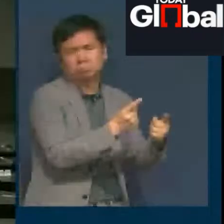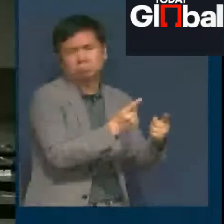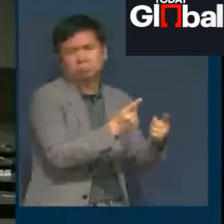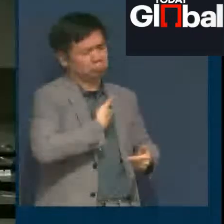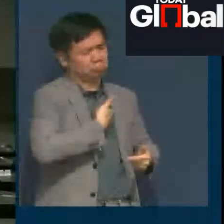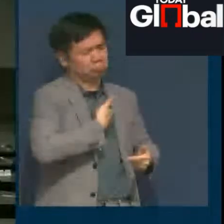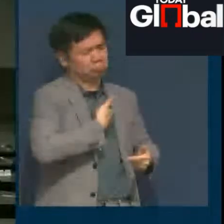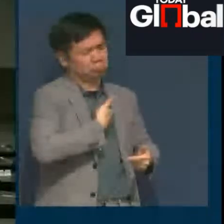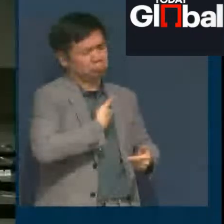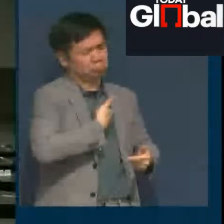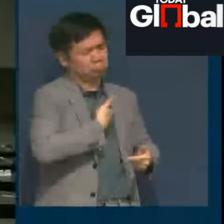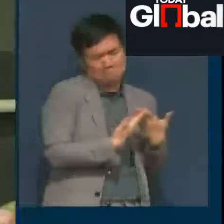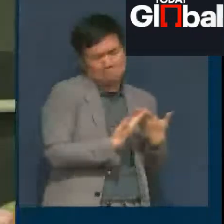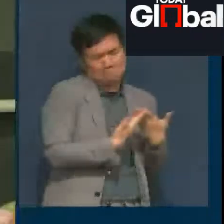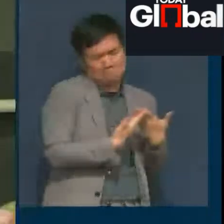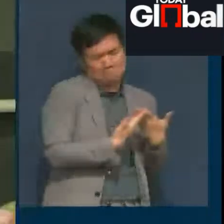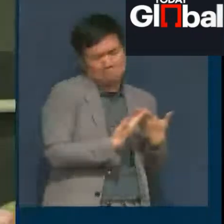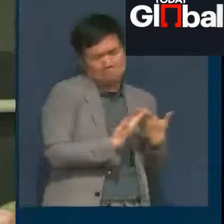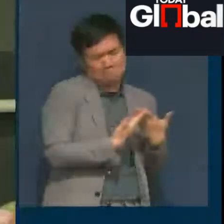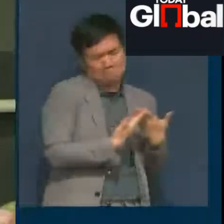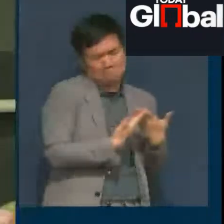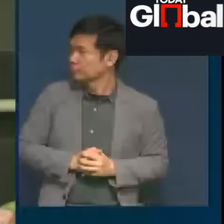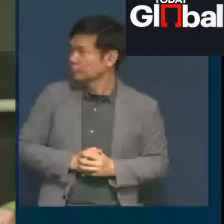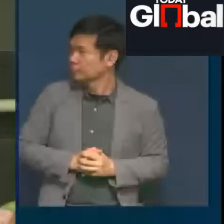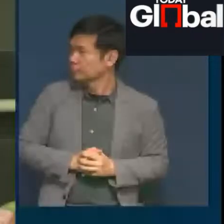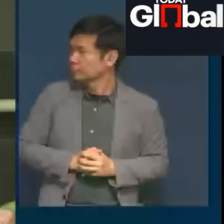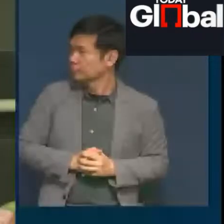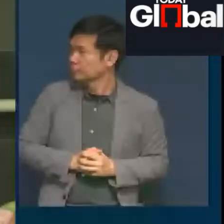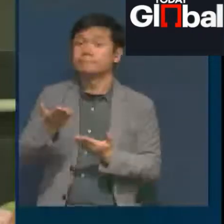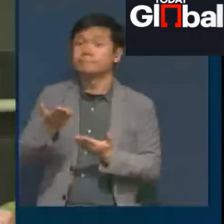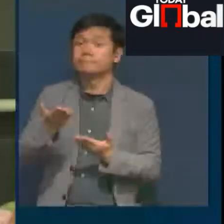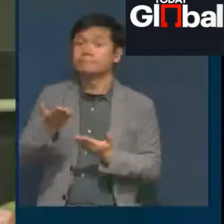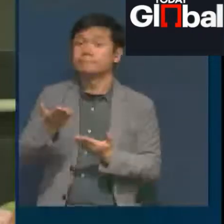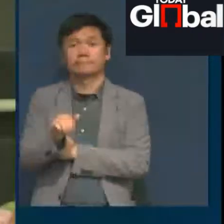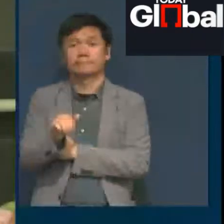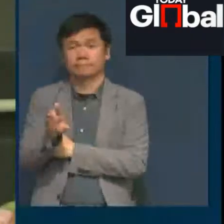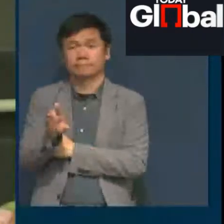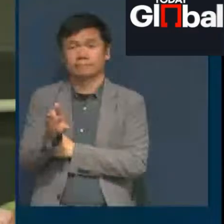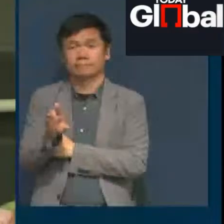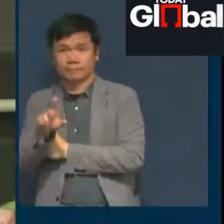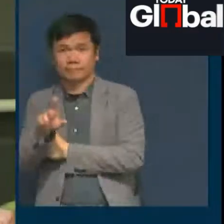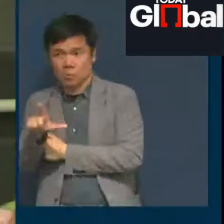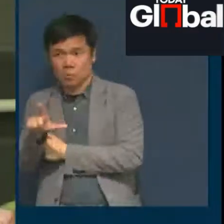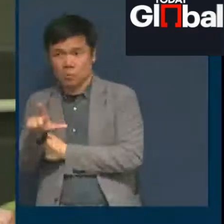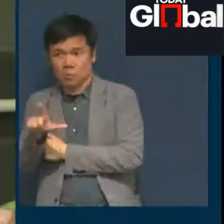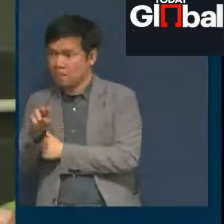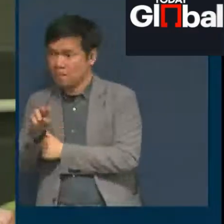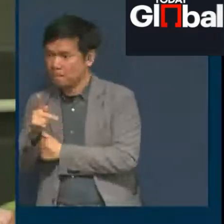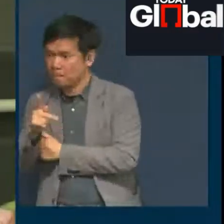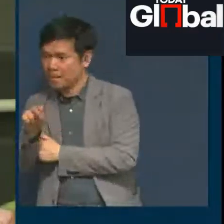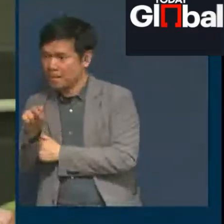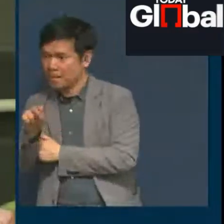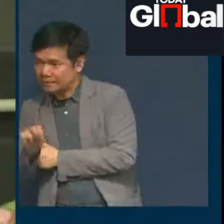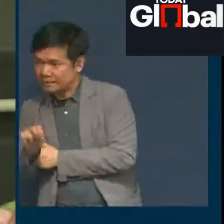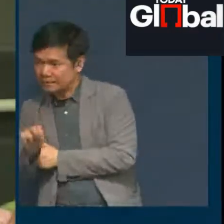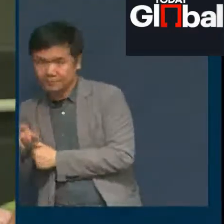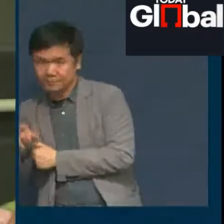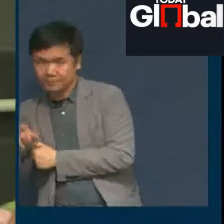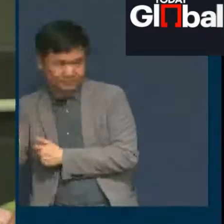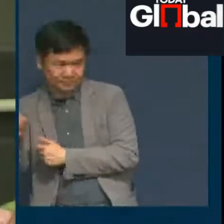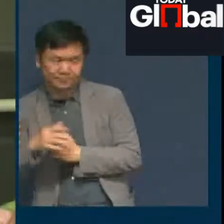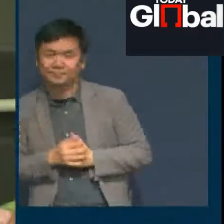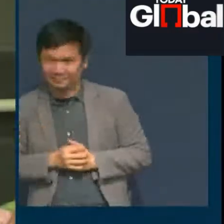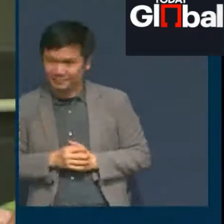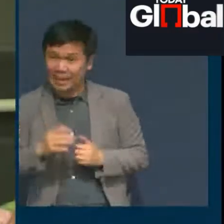much. Now I would like to give the floor to the Mr. Abdelmajni Makni about